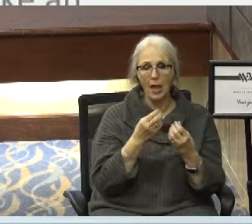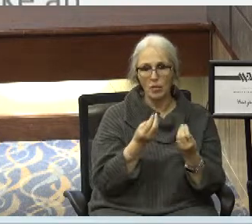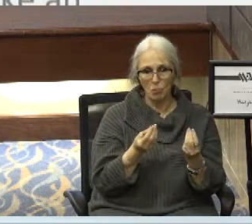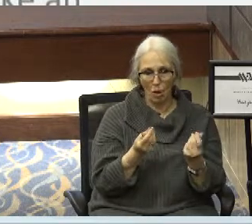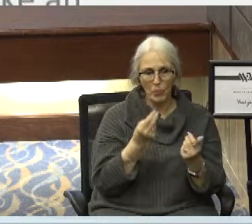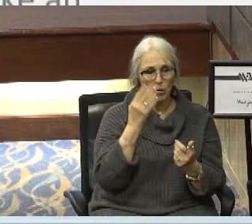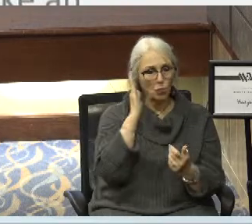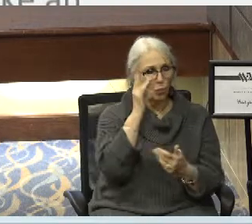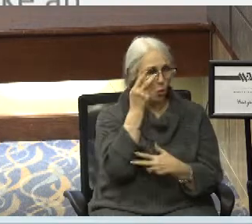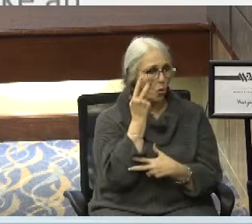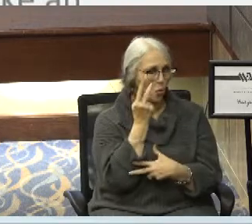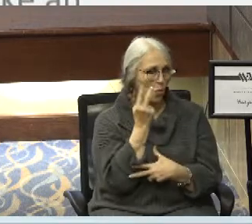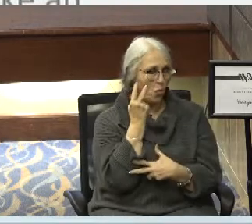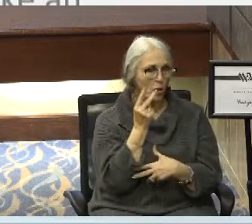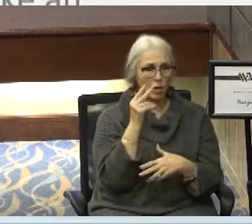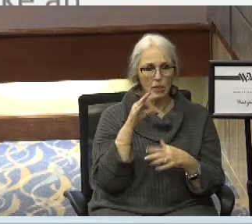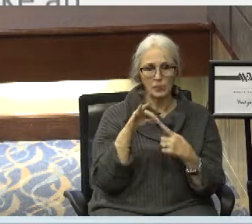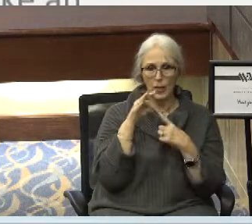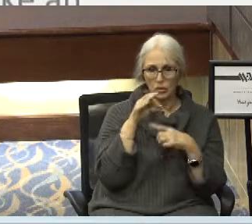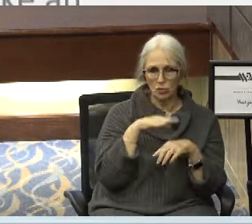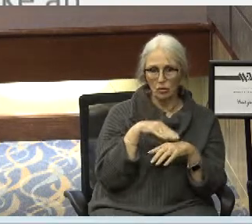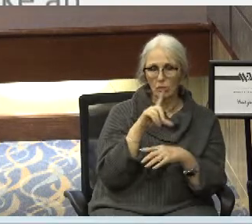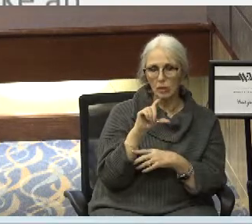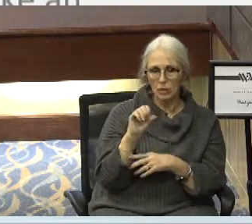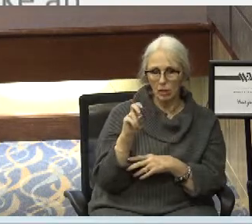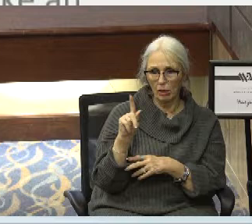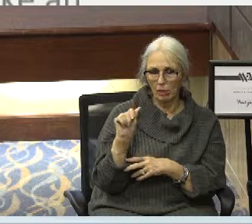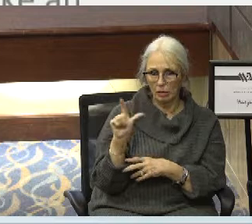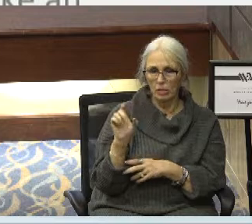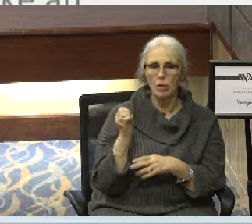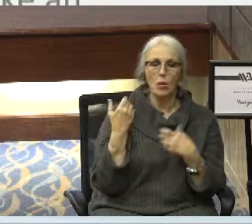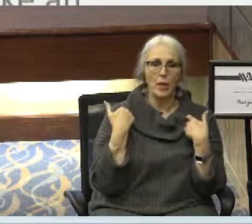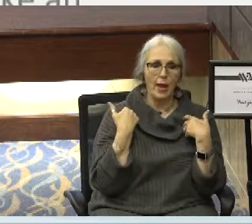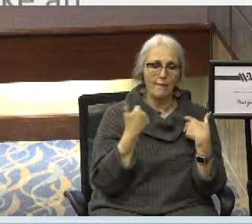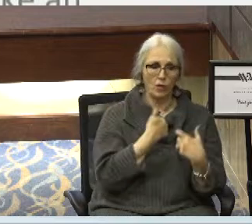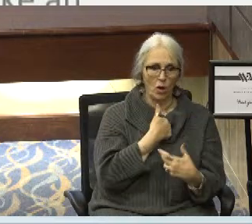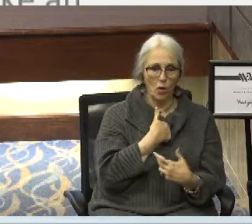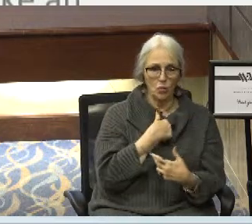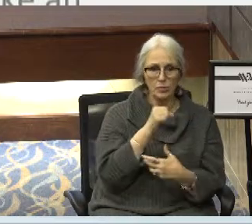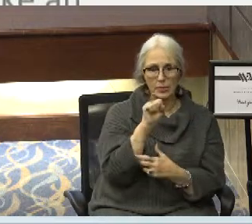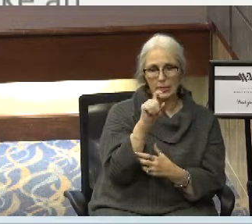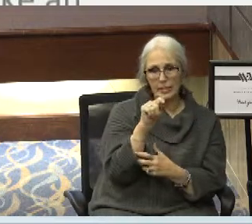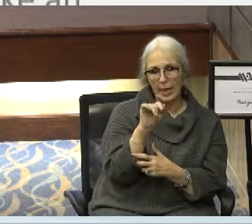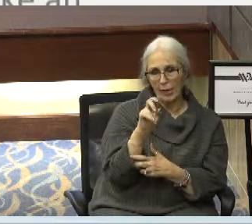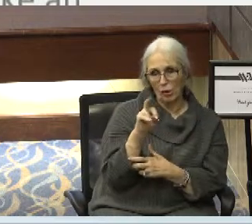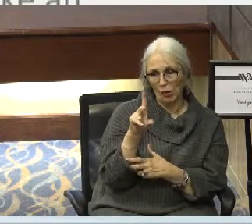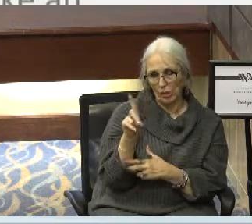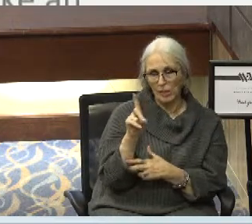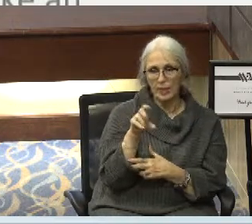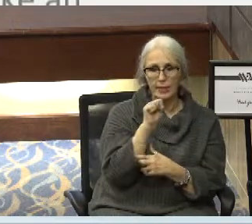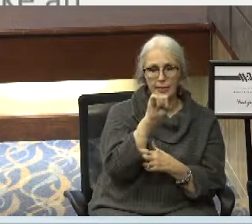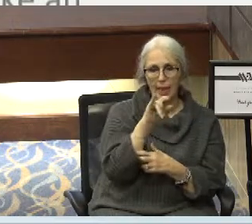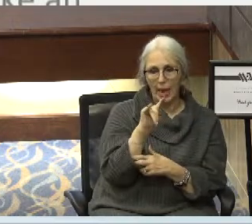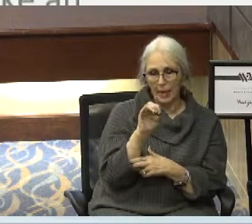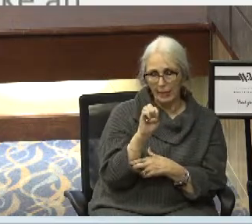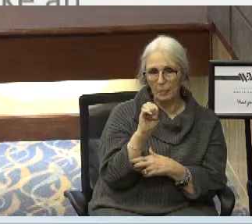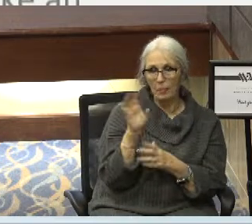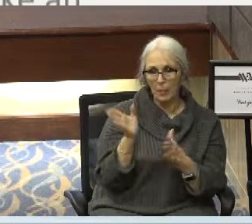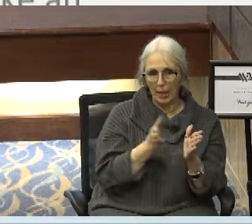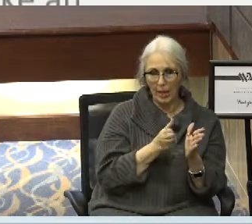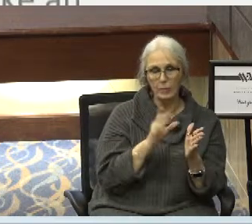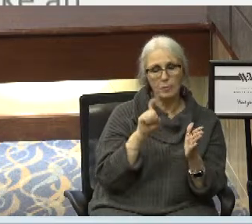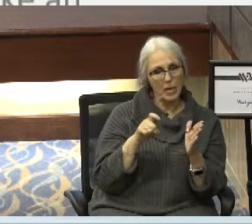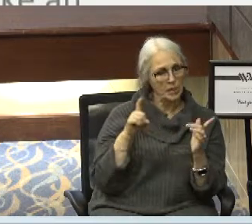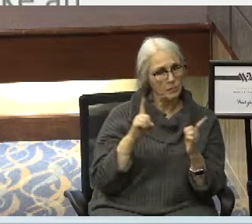operates, especially along LaSalle. We have our standard site plan must meet all development